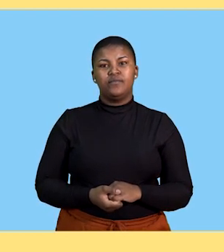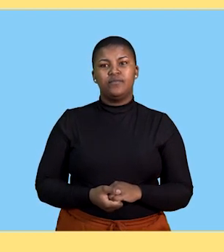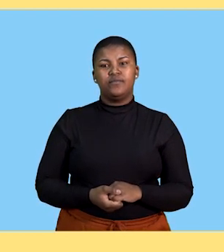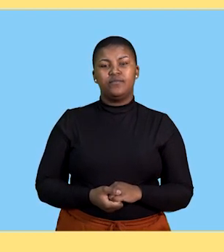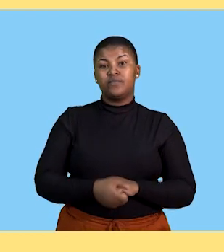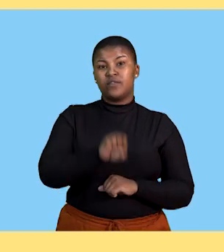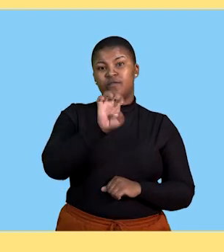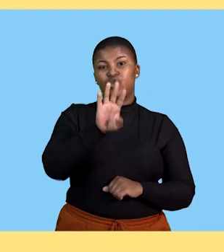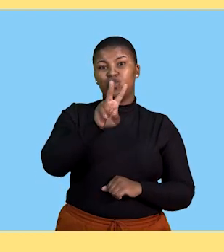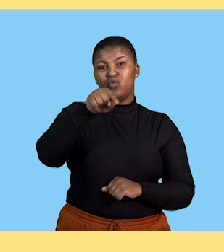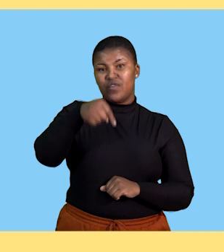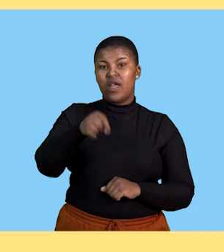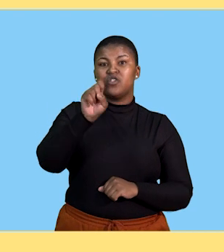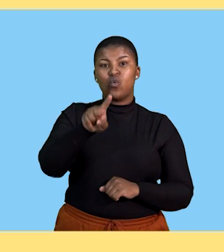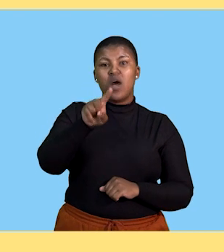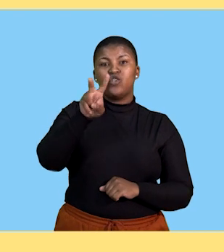here becomes